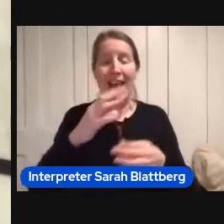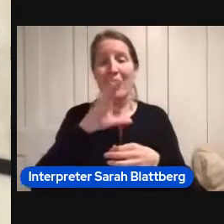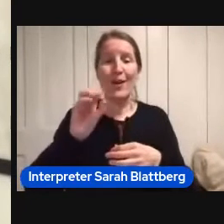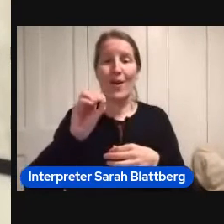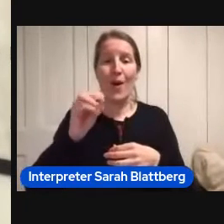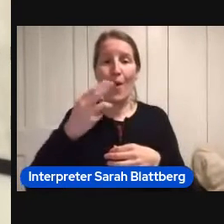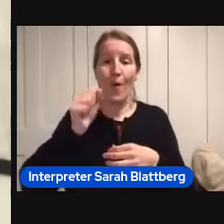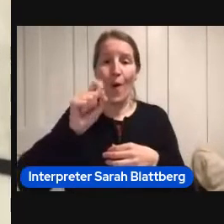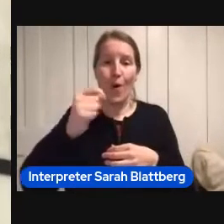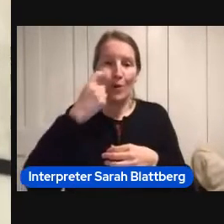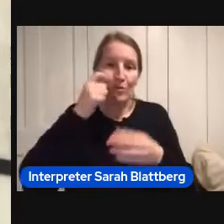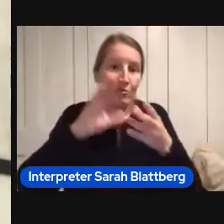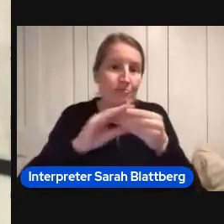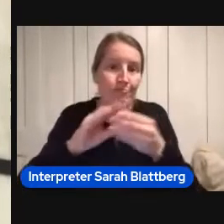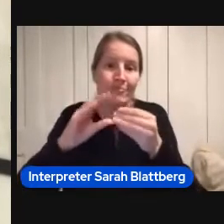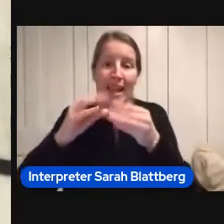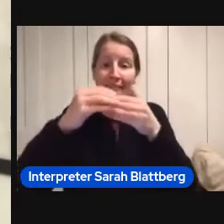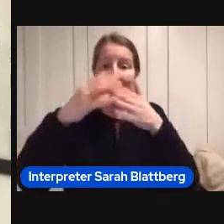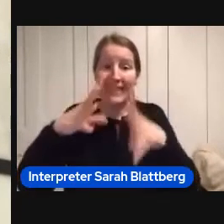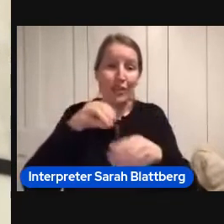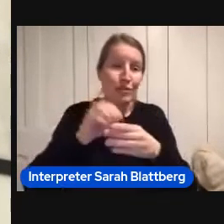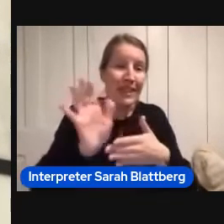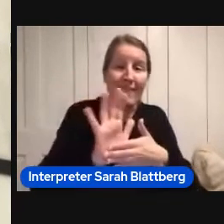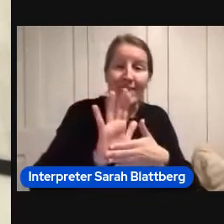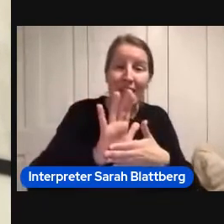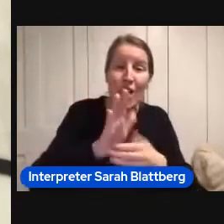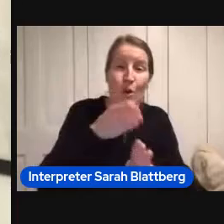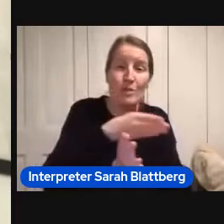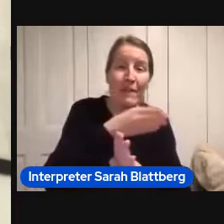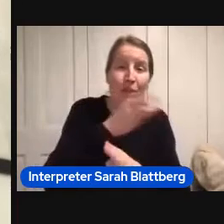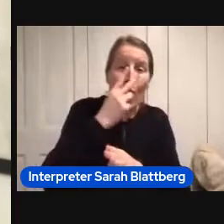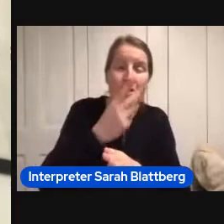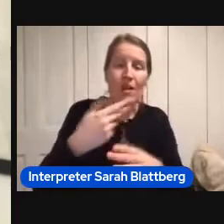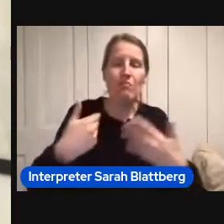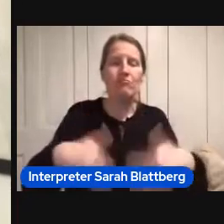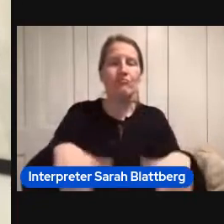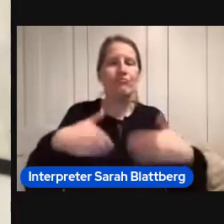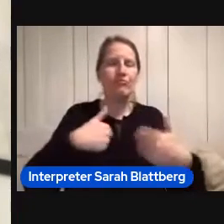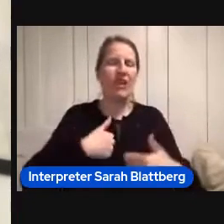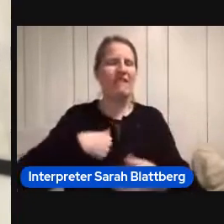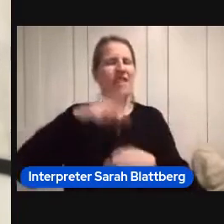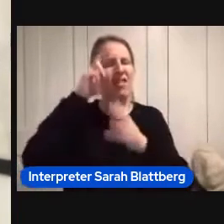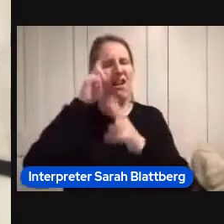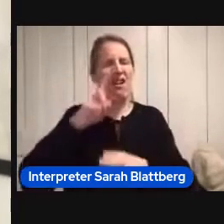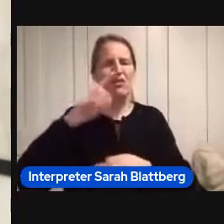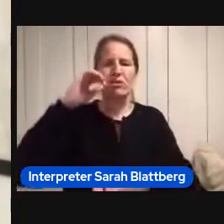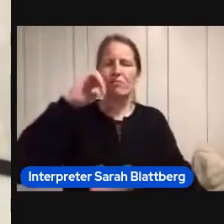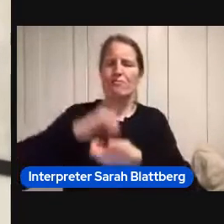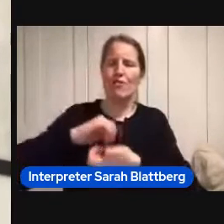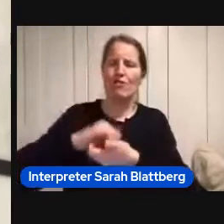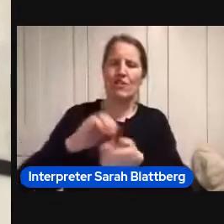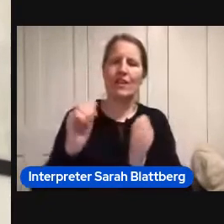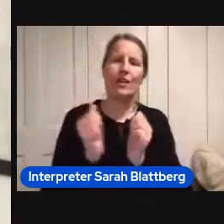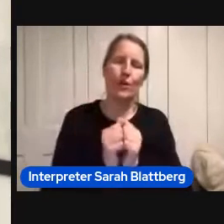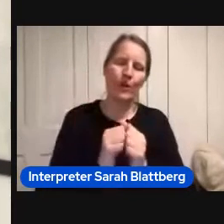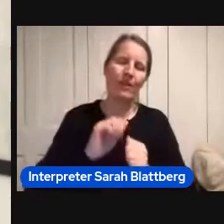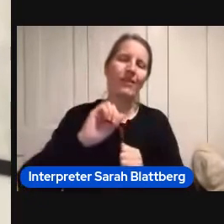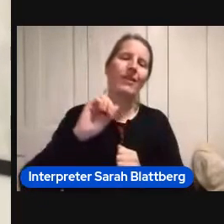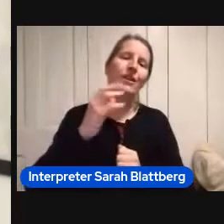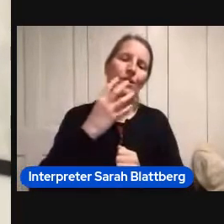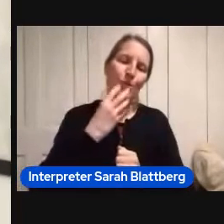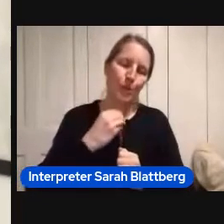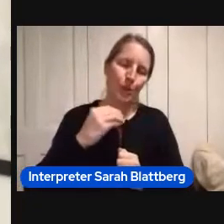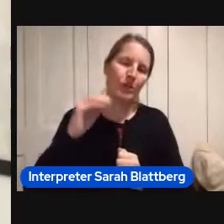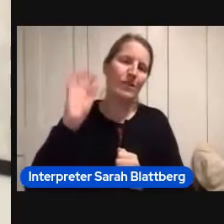what our leaders have been sharing in the videos earlier. It's an honor to partner with our colleagues from Jewish Federation of Greater